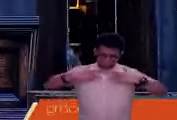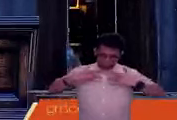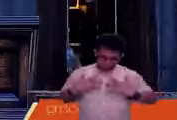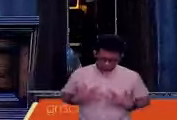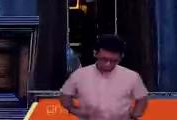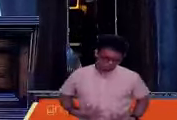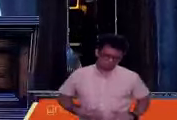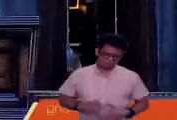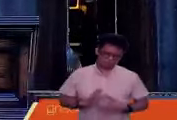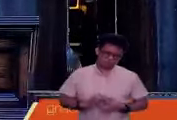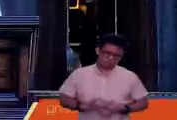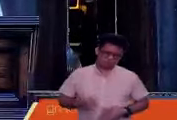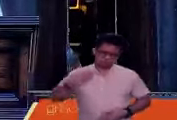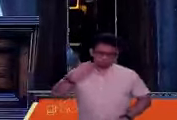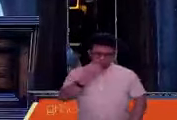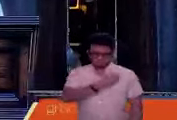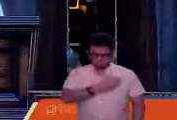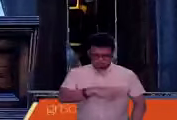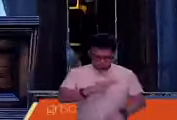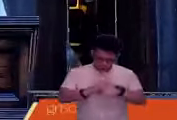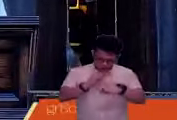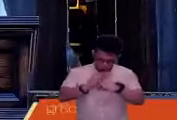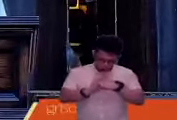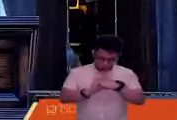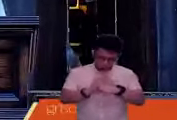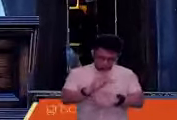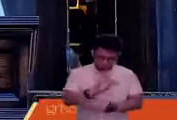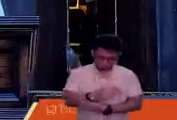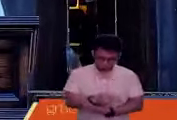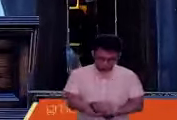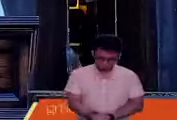discouragement of our ministries.